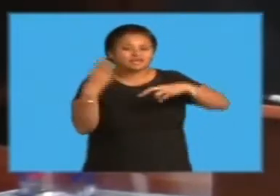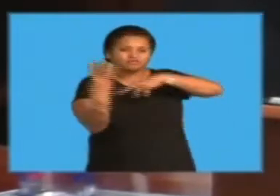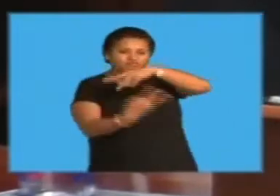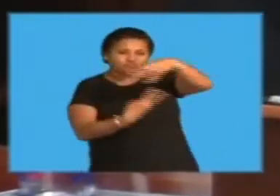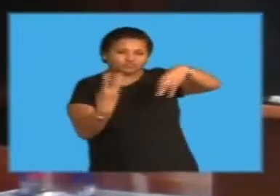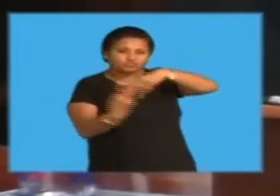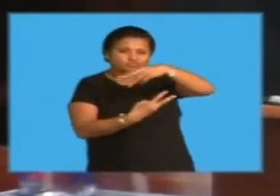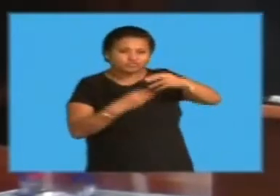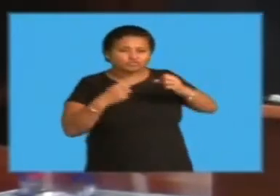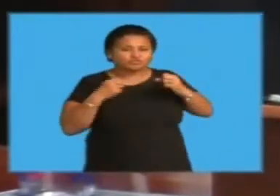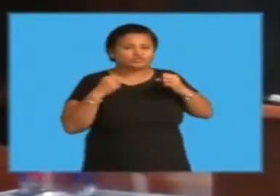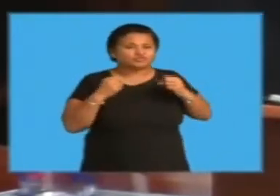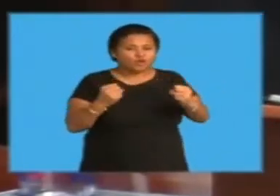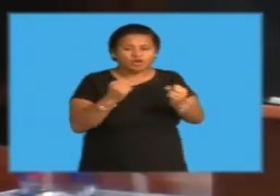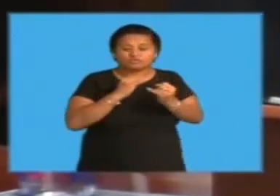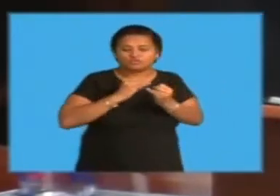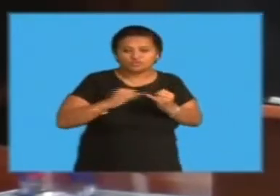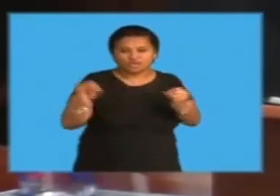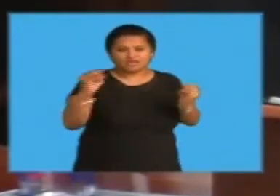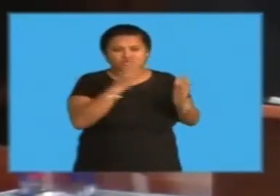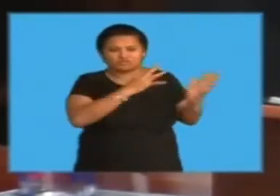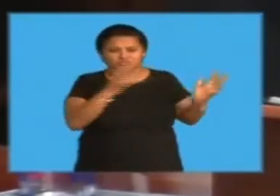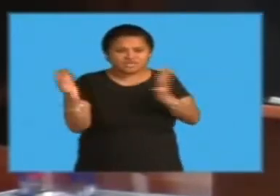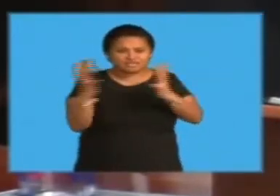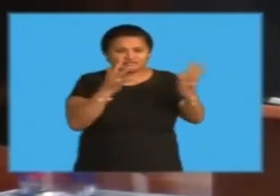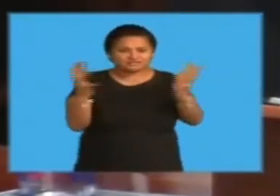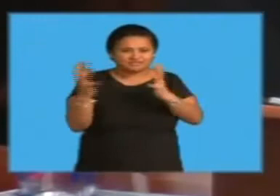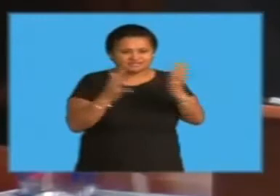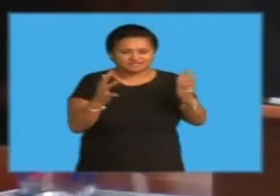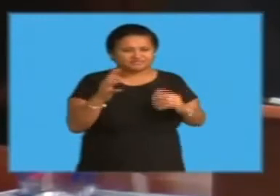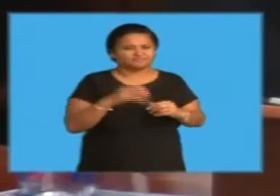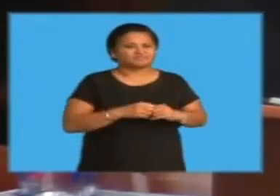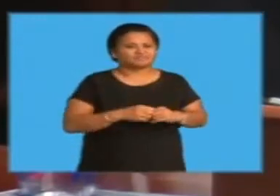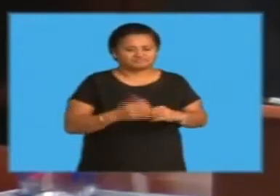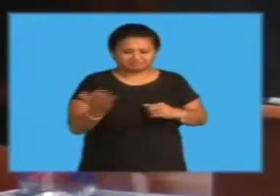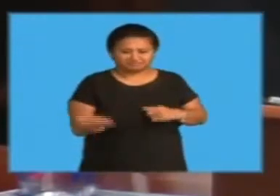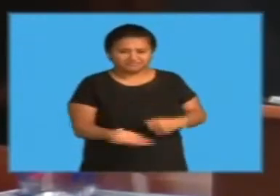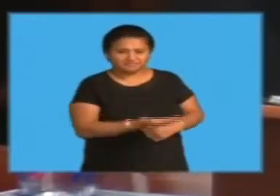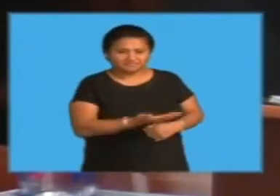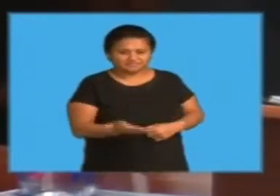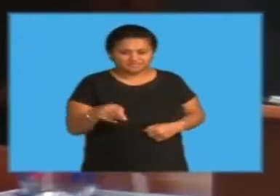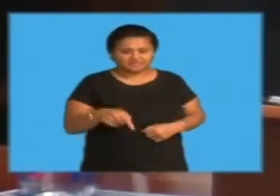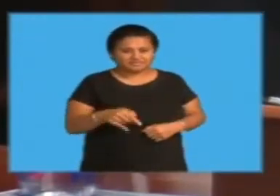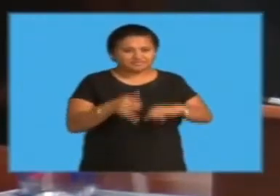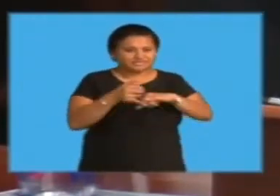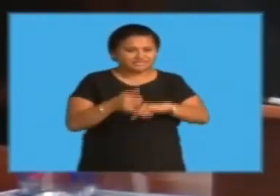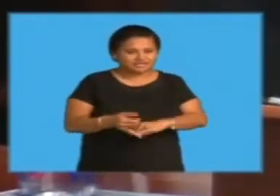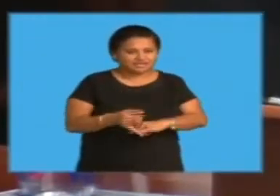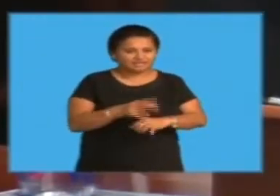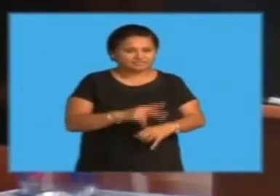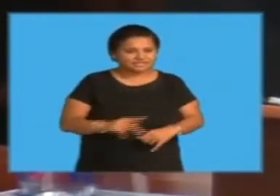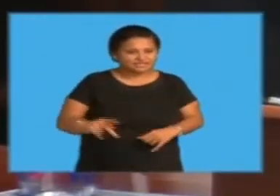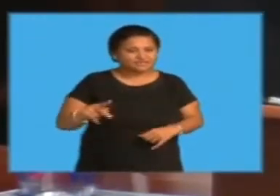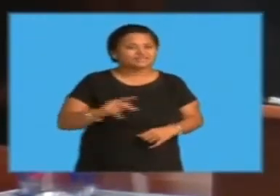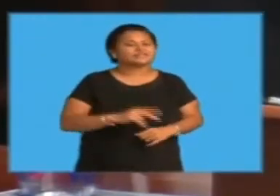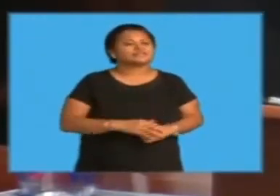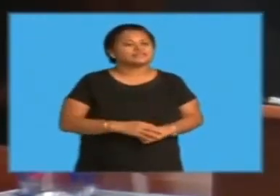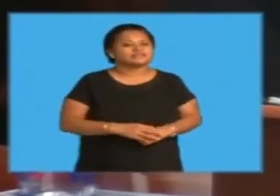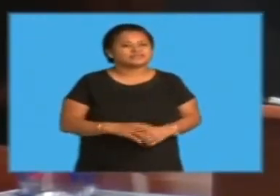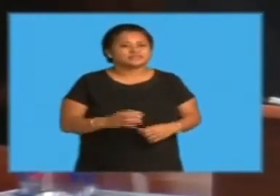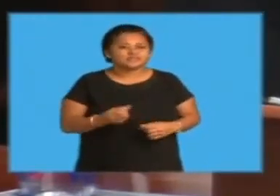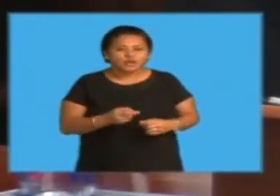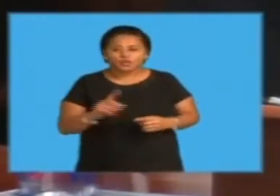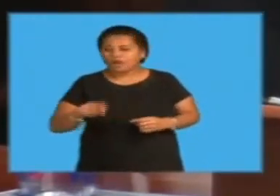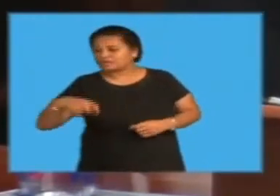winds ever recorded in this part of the world. Winston brought Fijians together in adversity as neighbor helped